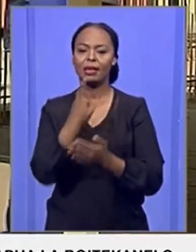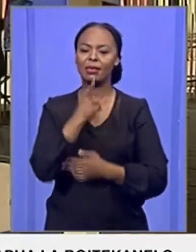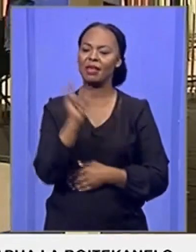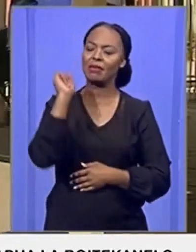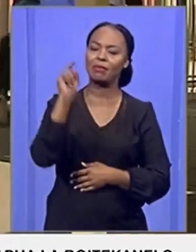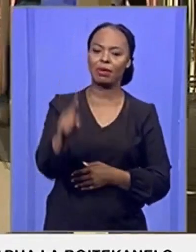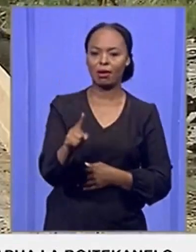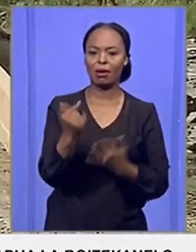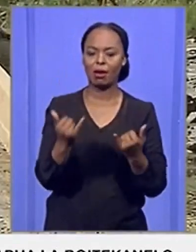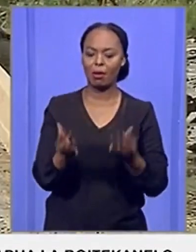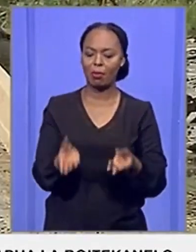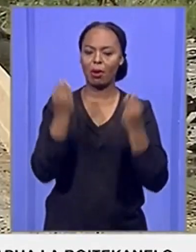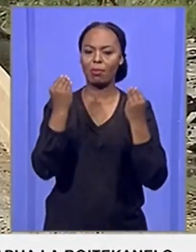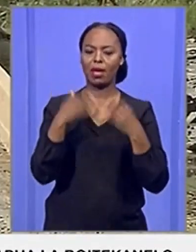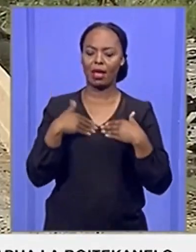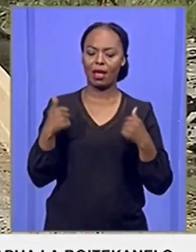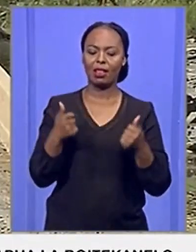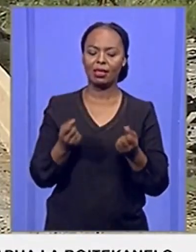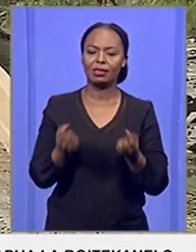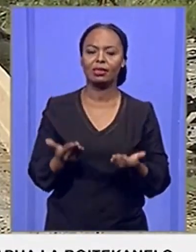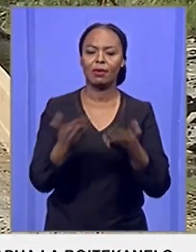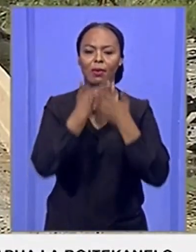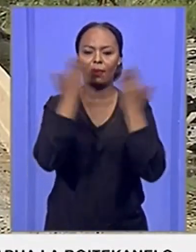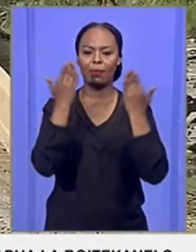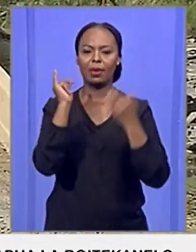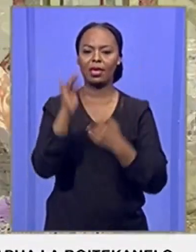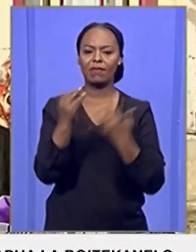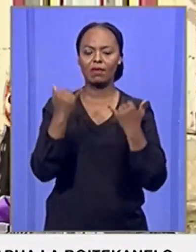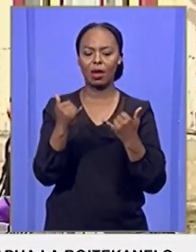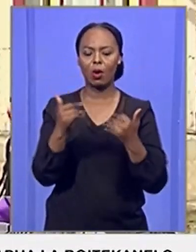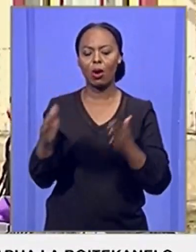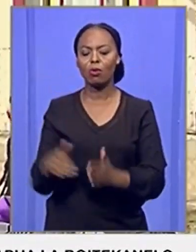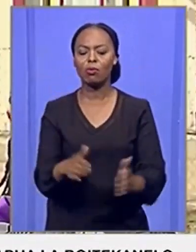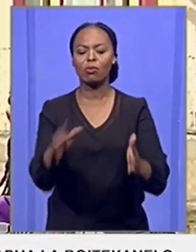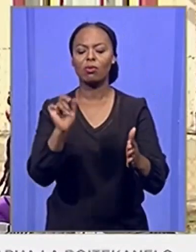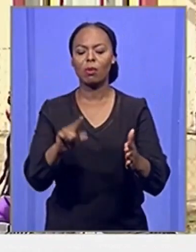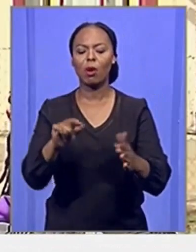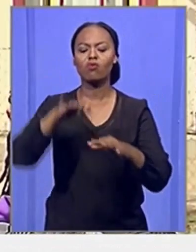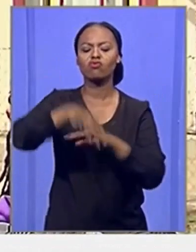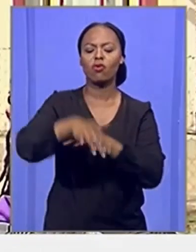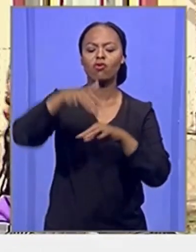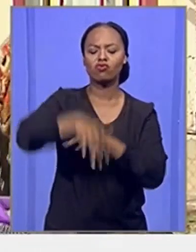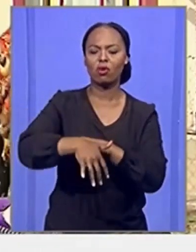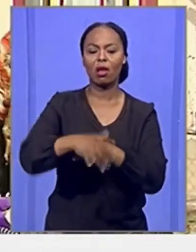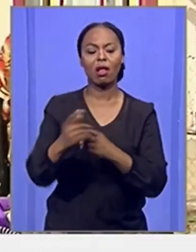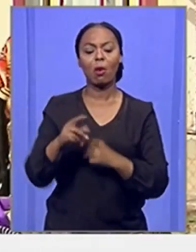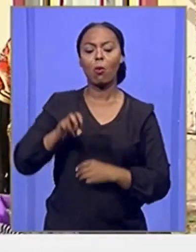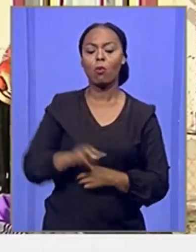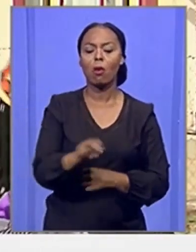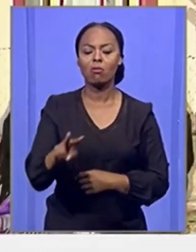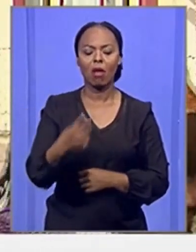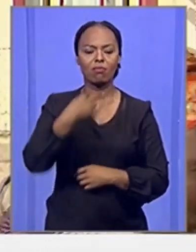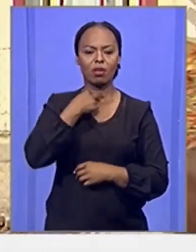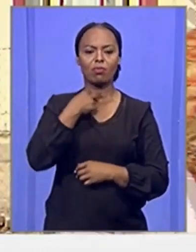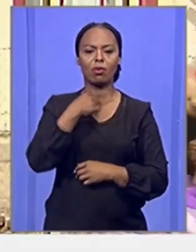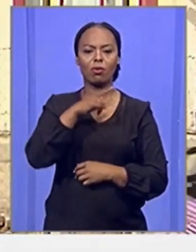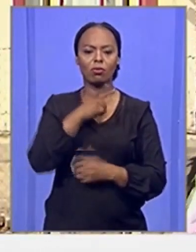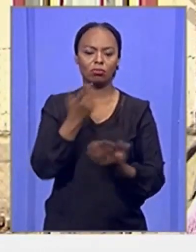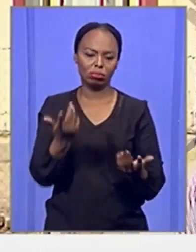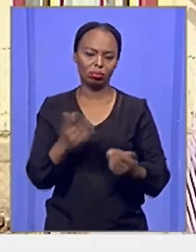fihlella ditshebeletso tsa bongaka nakong ya dikgohola nokeng ena. Ha molapo o tletse ha re kgone ho tla kliniking bitsong la